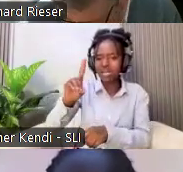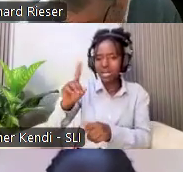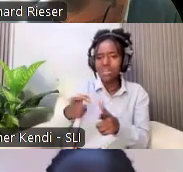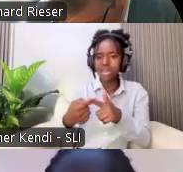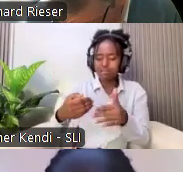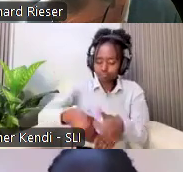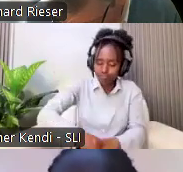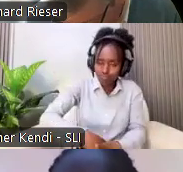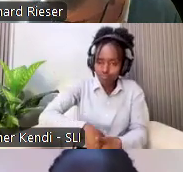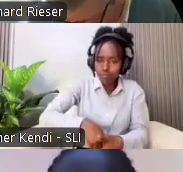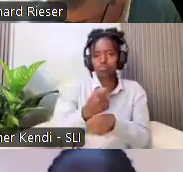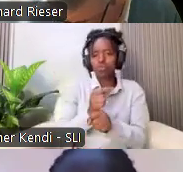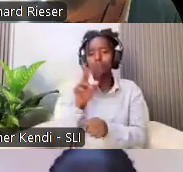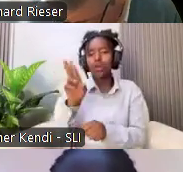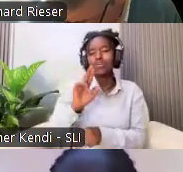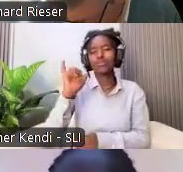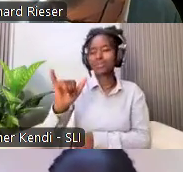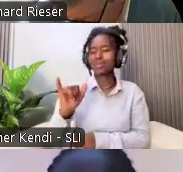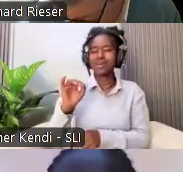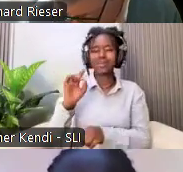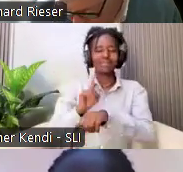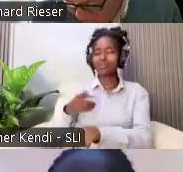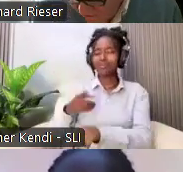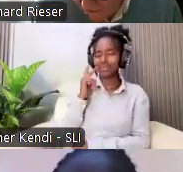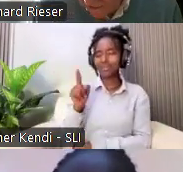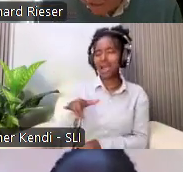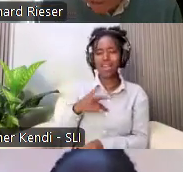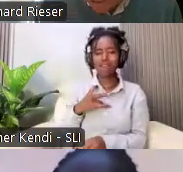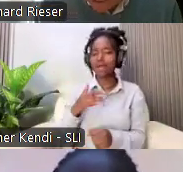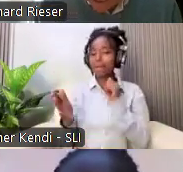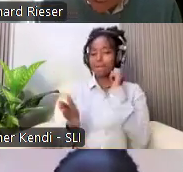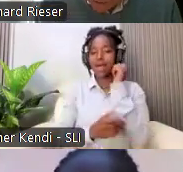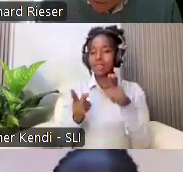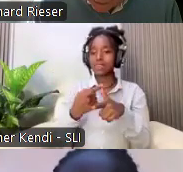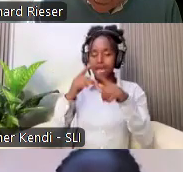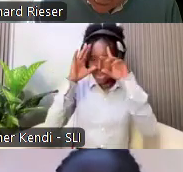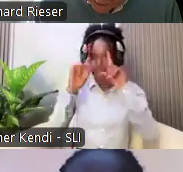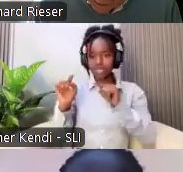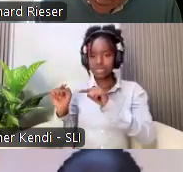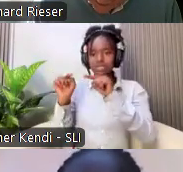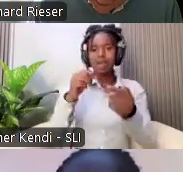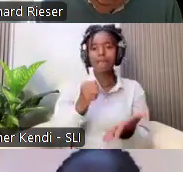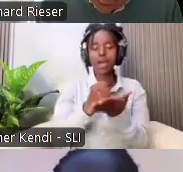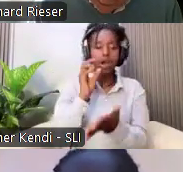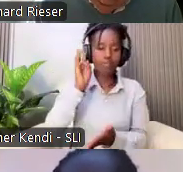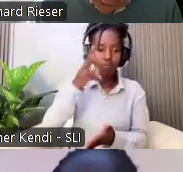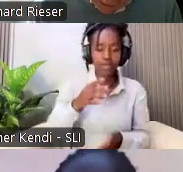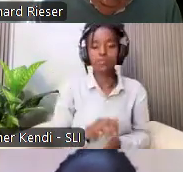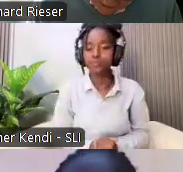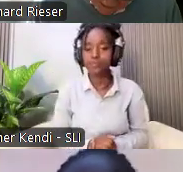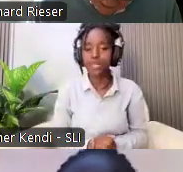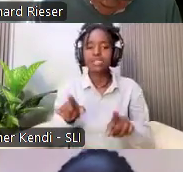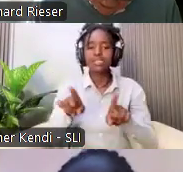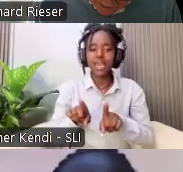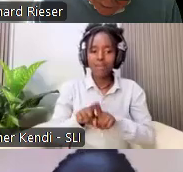using. So for me, I started supporting those girls with distributing sanitary towels. Advocating for the rights